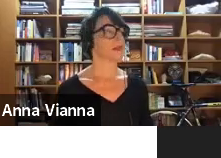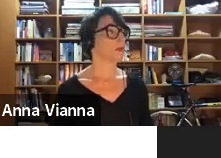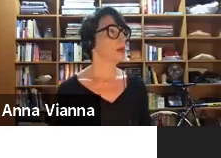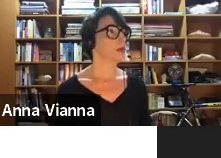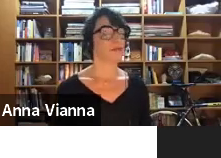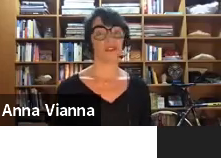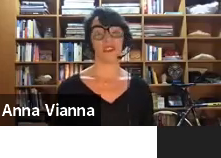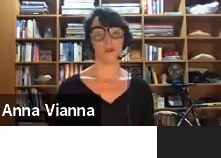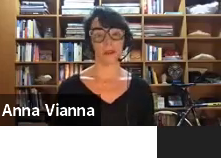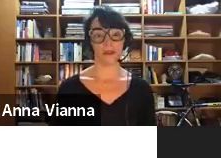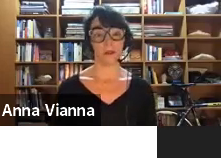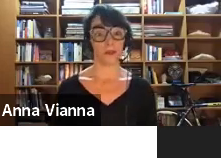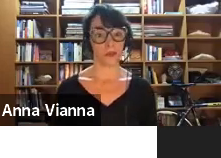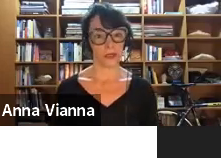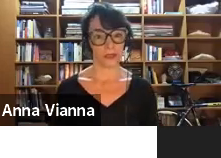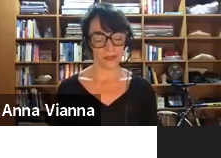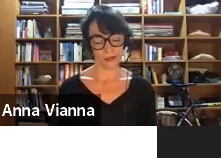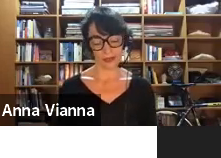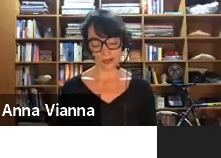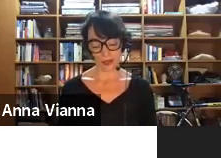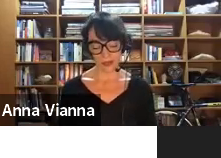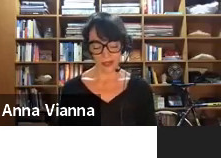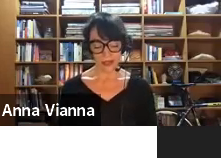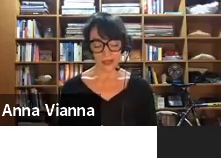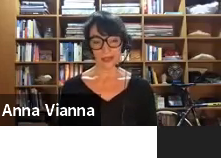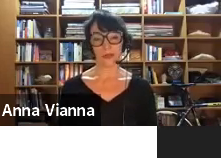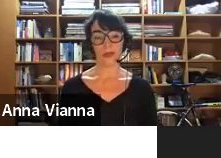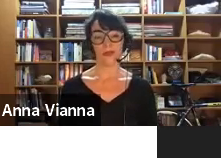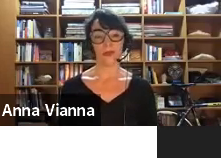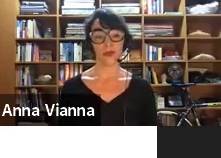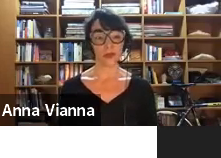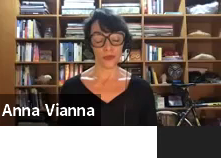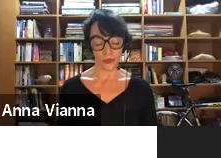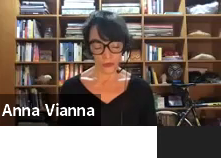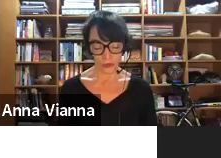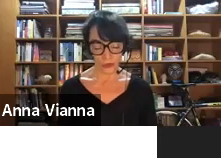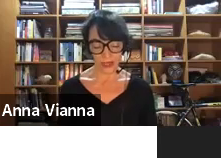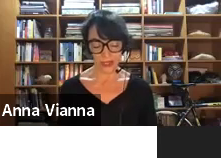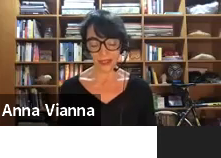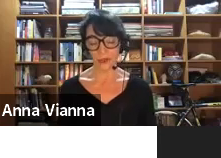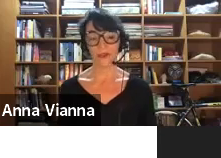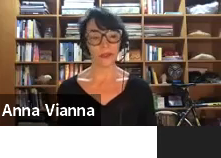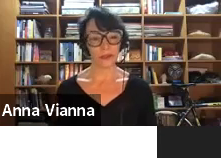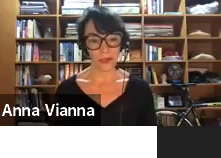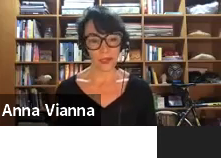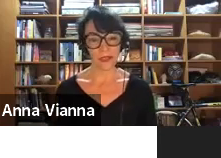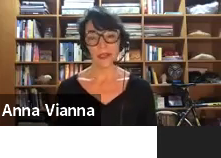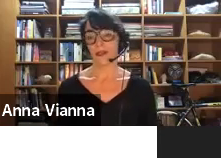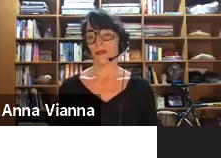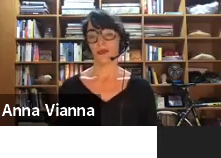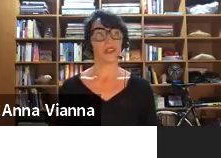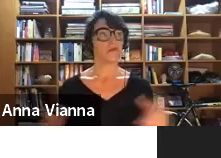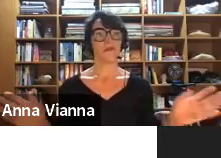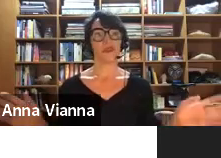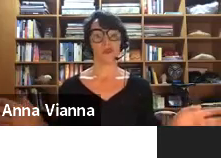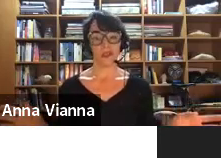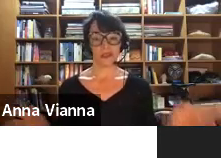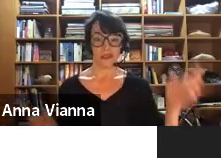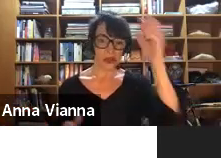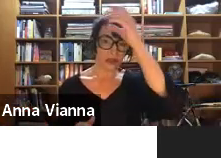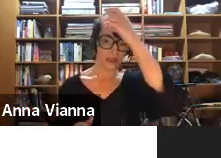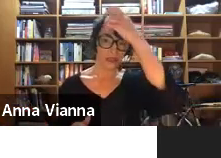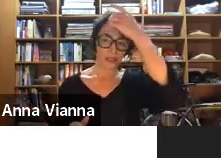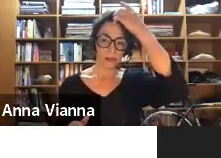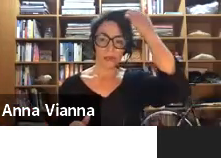was around 6 months pregnant of my son, and I went to Global News to do that, and it was terrifying. It was like